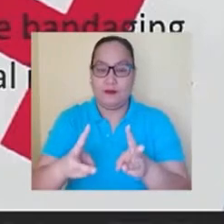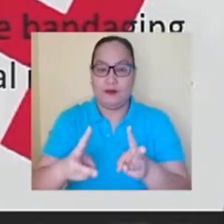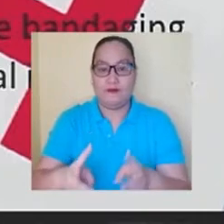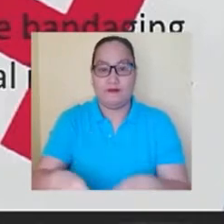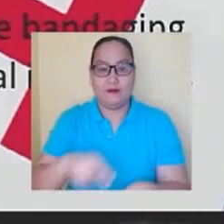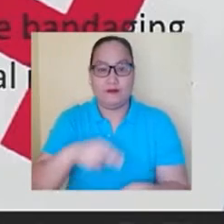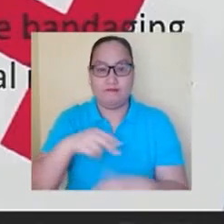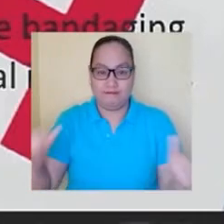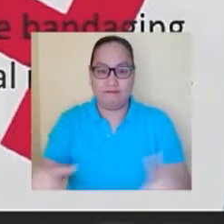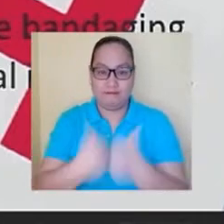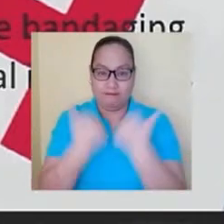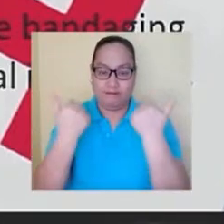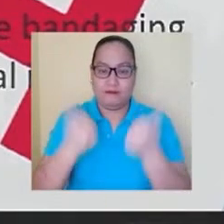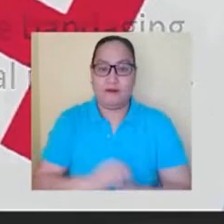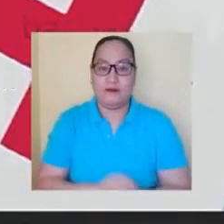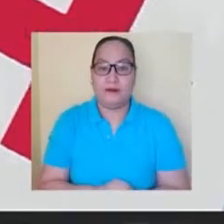injuries.